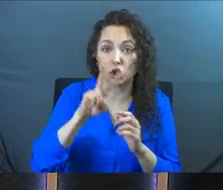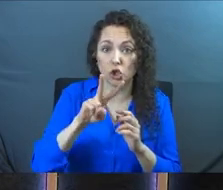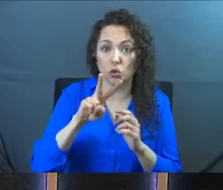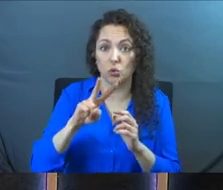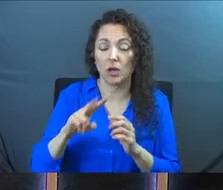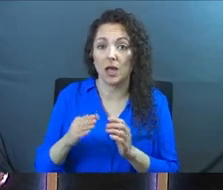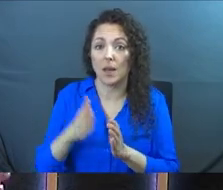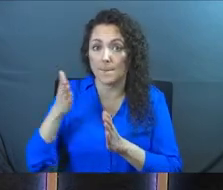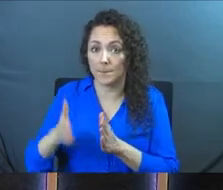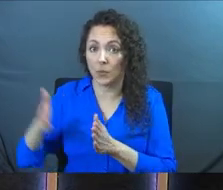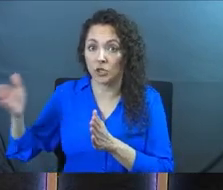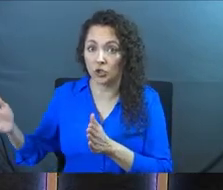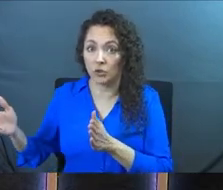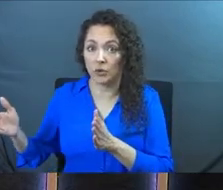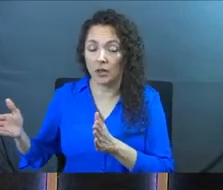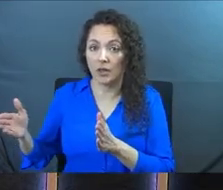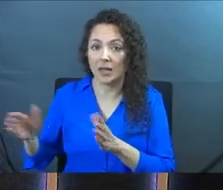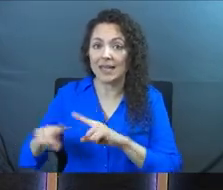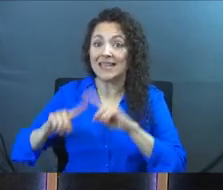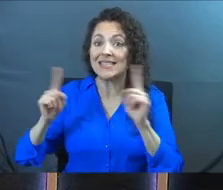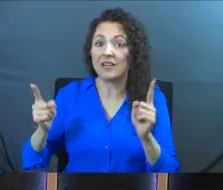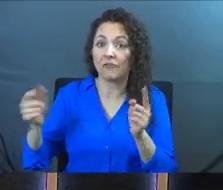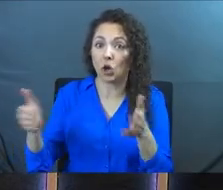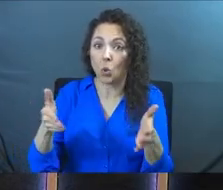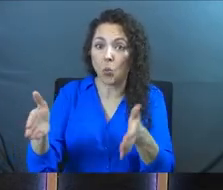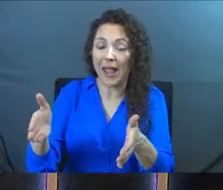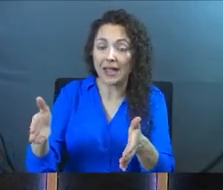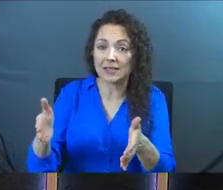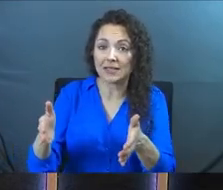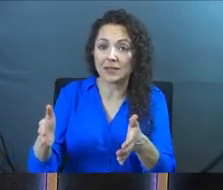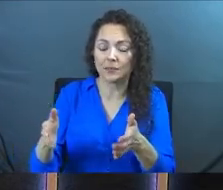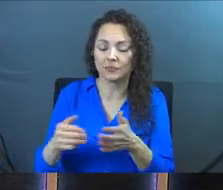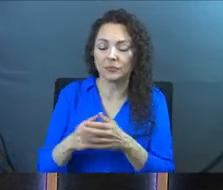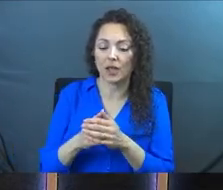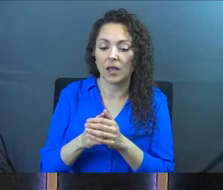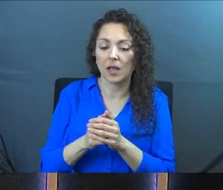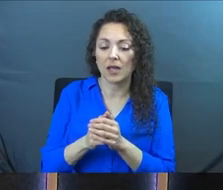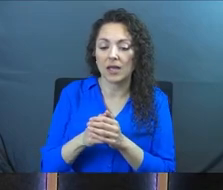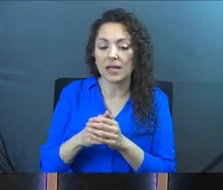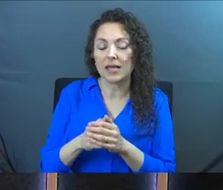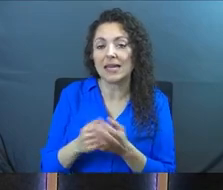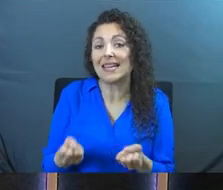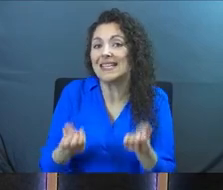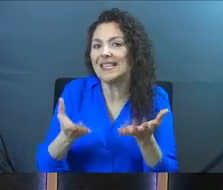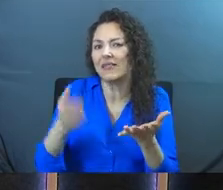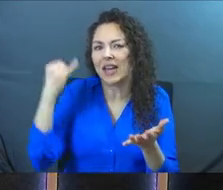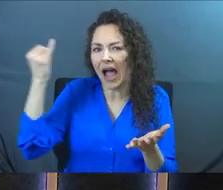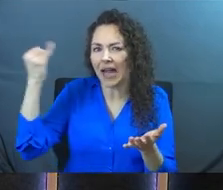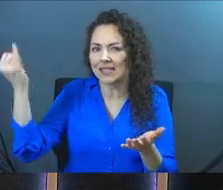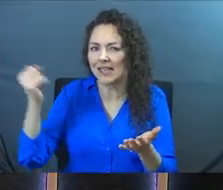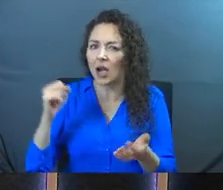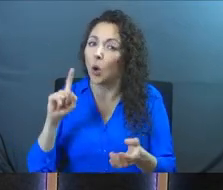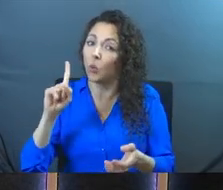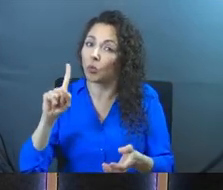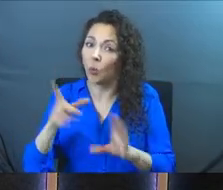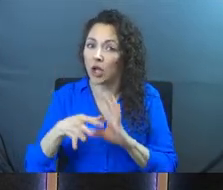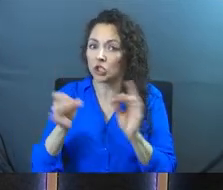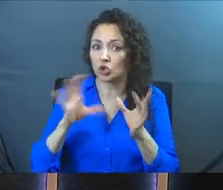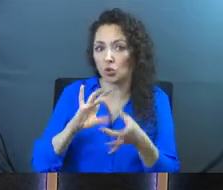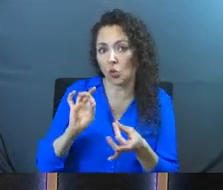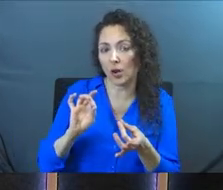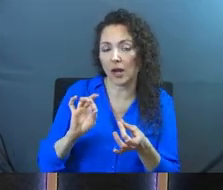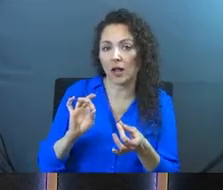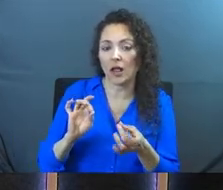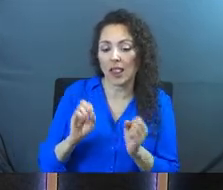but he just kind of comes at them from two different ways. Which Jesus would do a lot, where he would list sort of an idea. He'd tell you one story about the parable